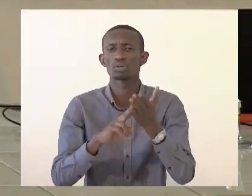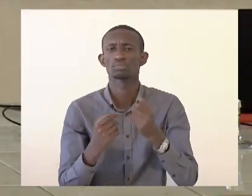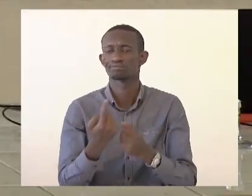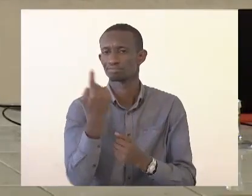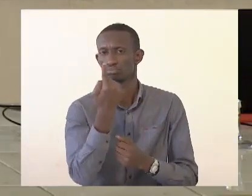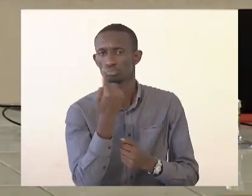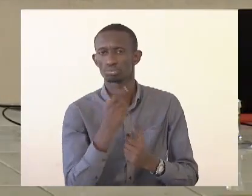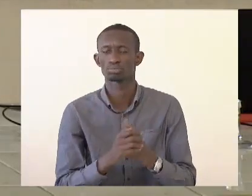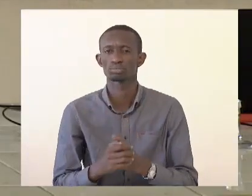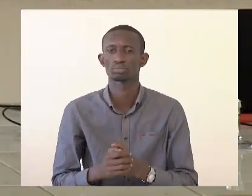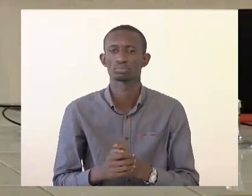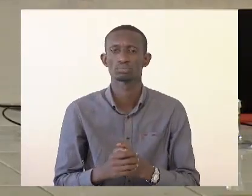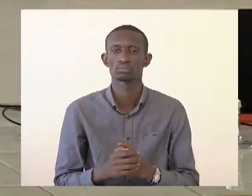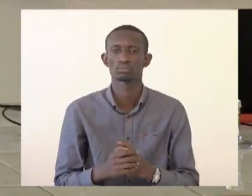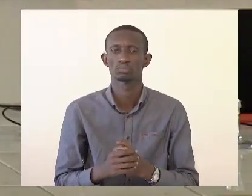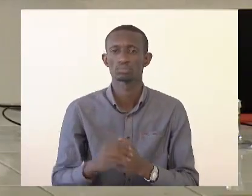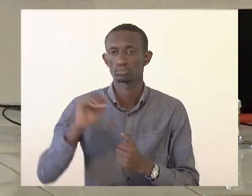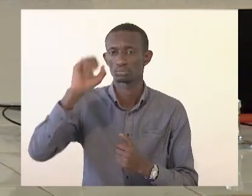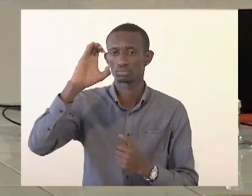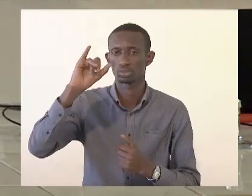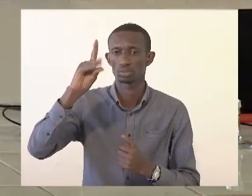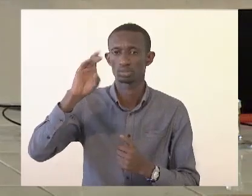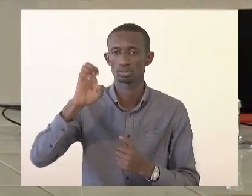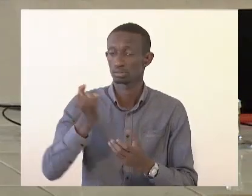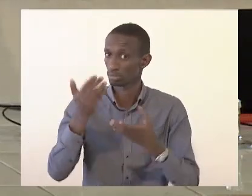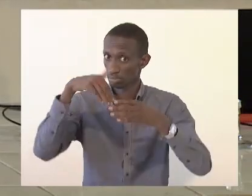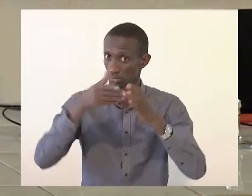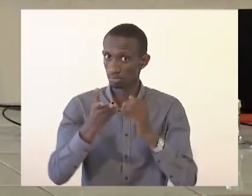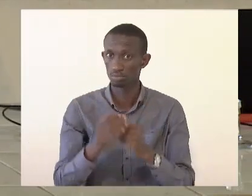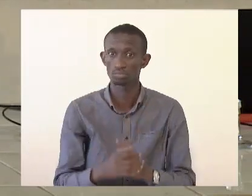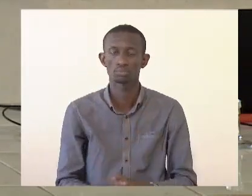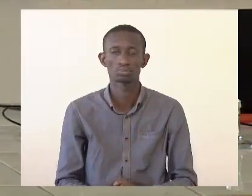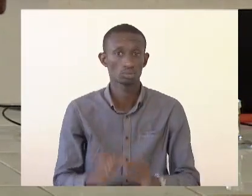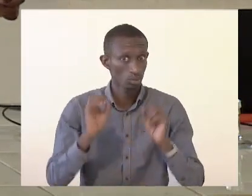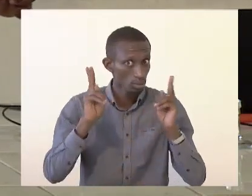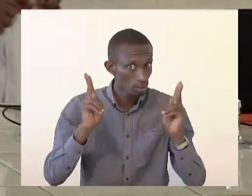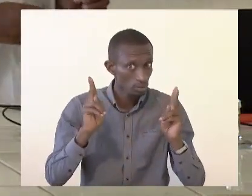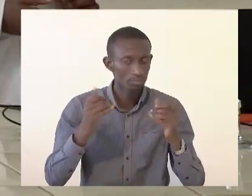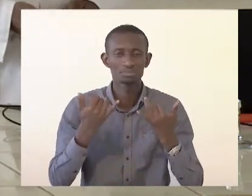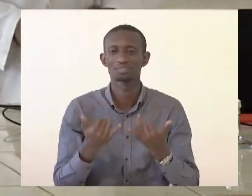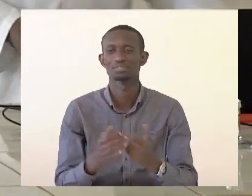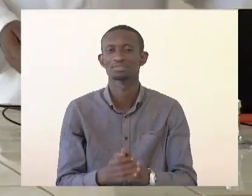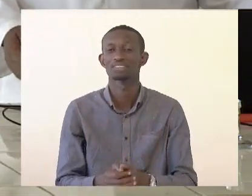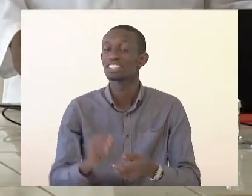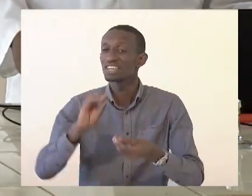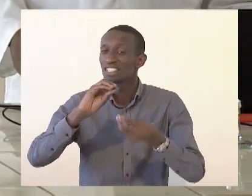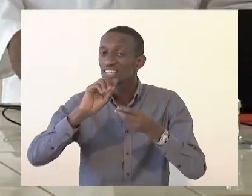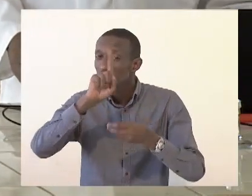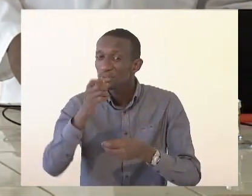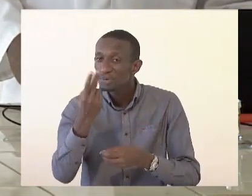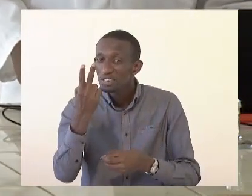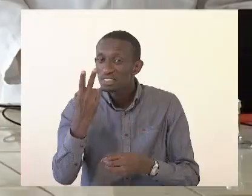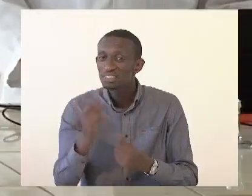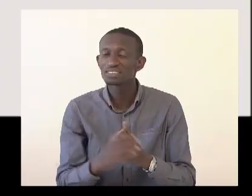displacement reaction in which an acid is involved. Okay? Now, the second question is